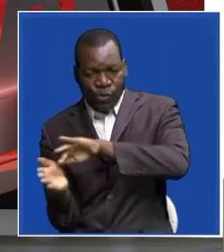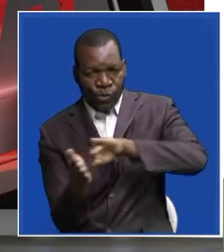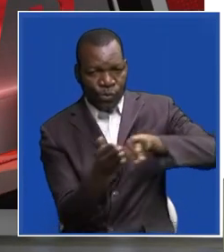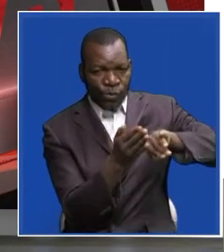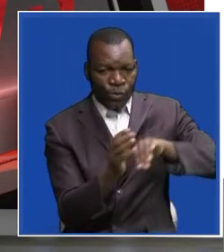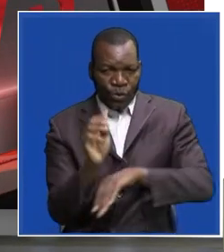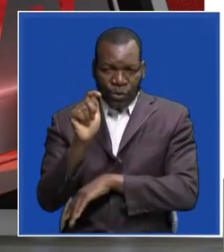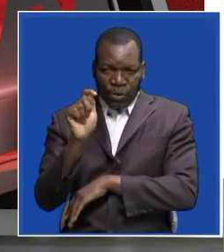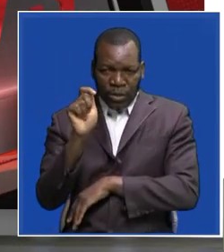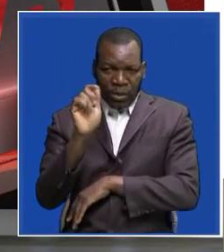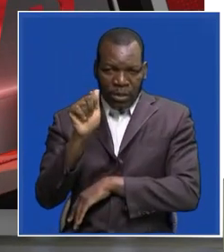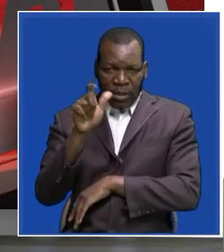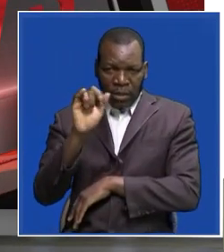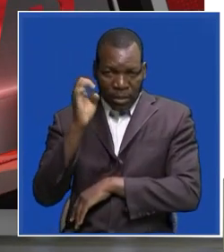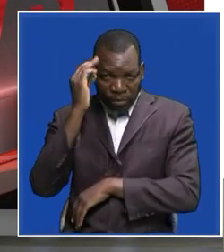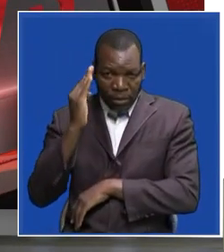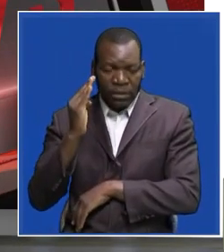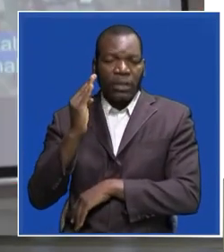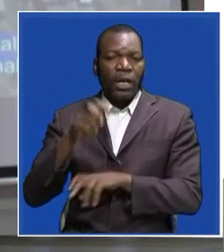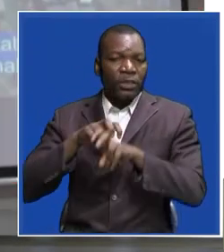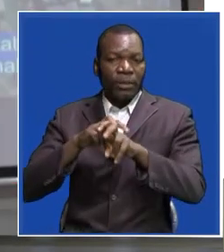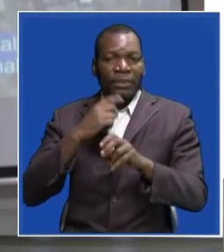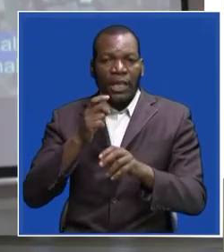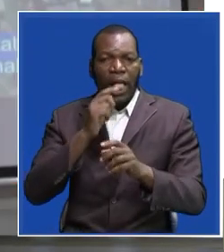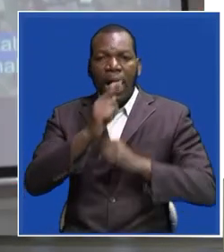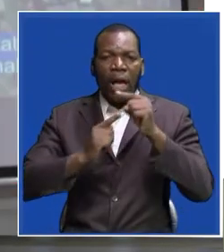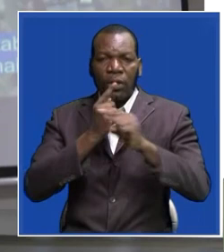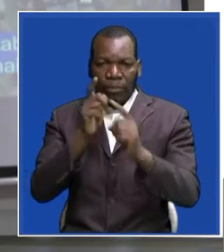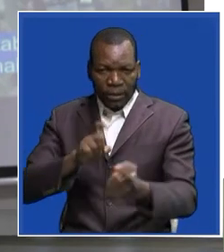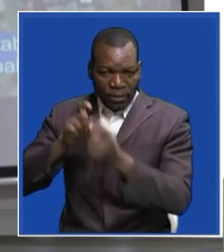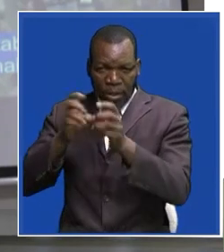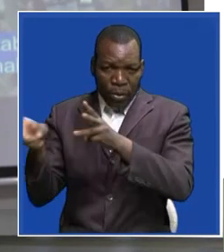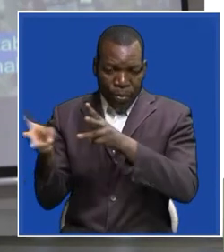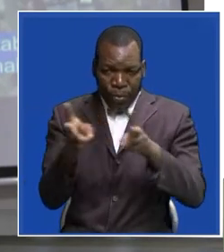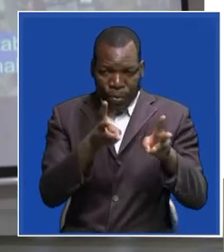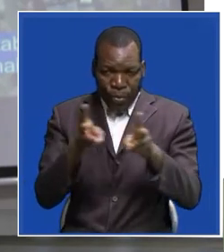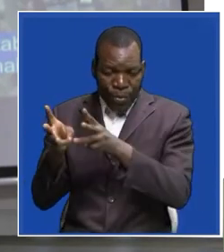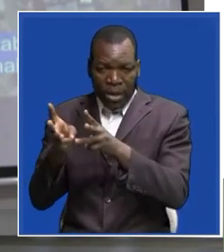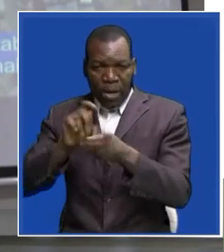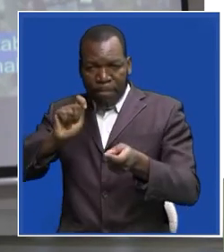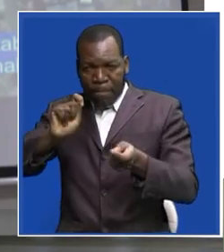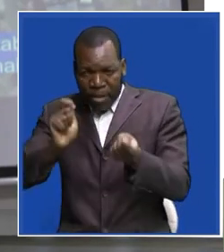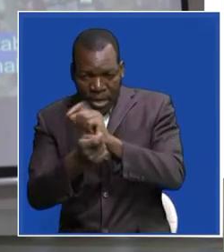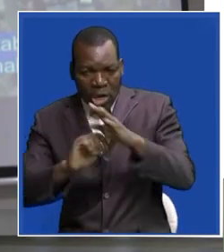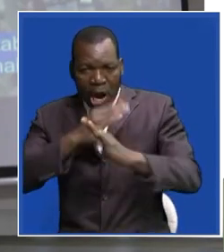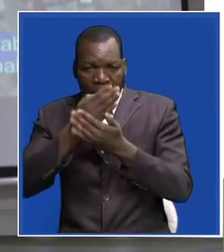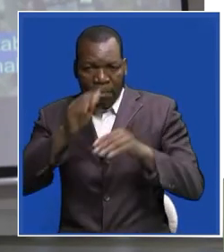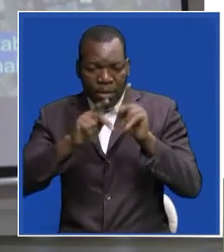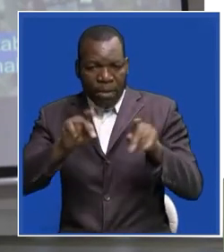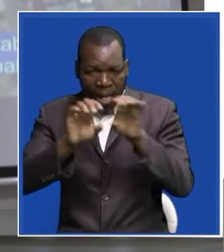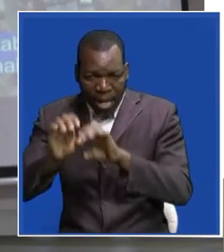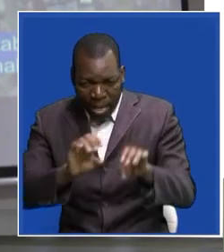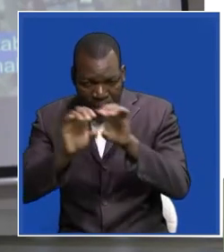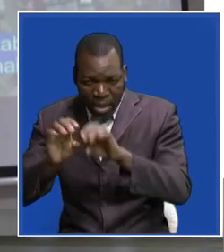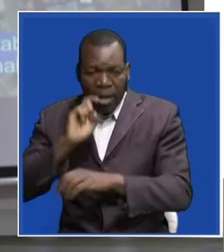Transport Minister Frank TAYALI says climate change is a global challenge which calls for concerted efforts and action from all stakeholders.